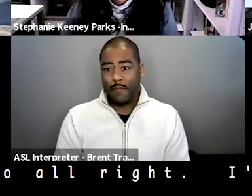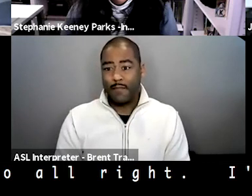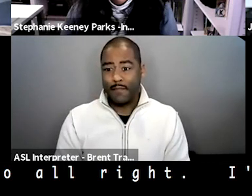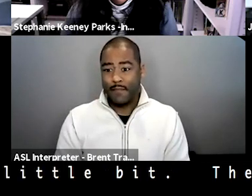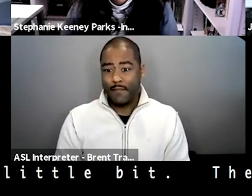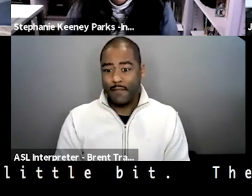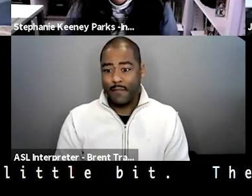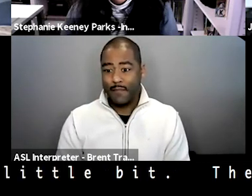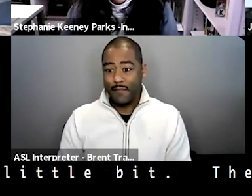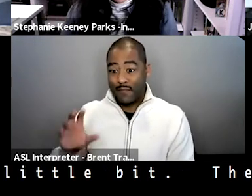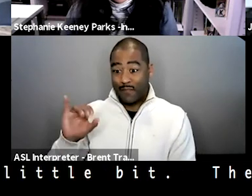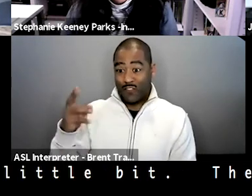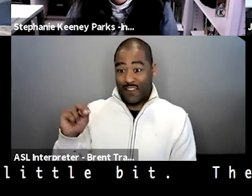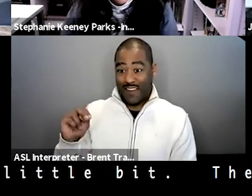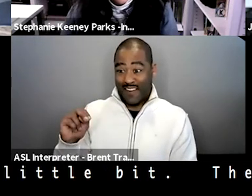You're looking for more, Katka, huh?